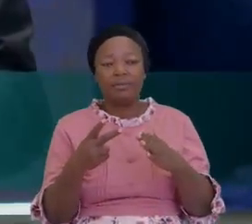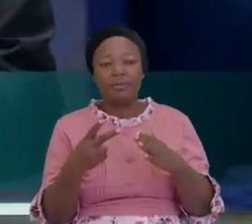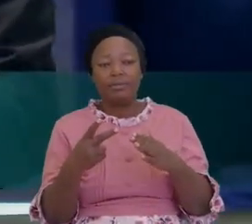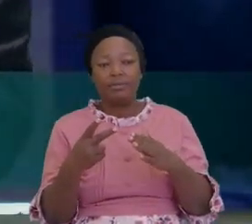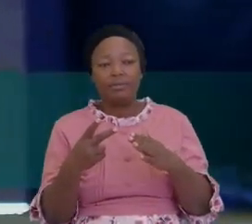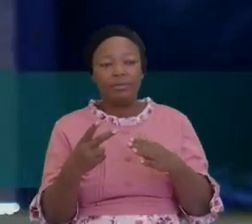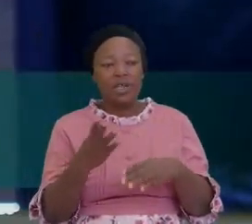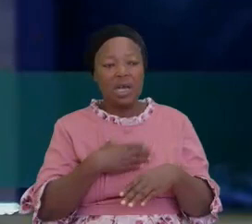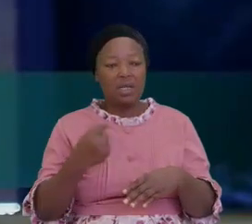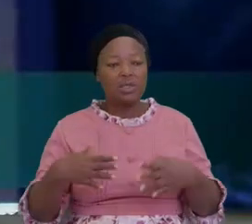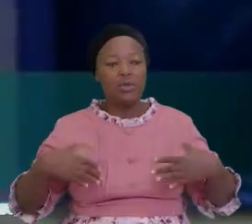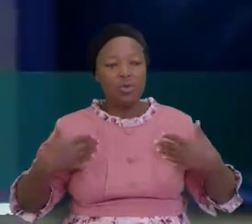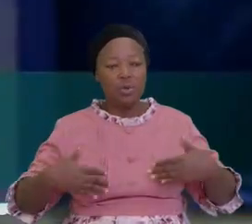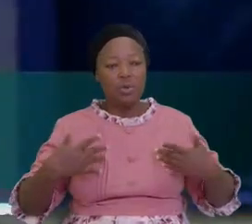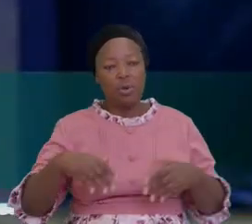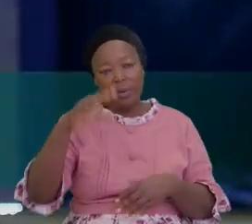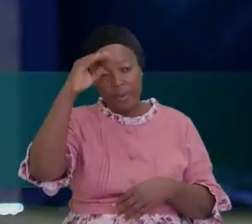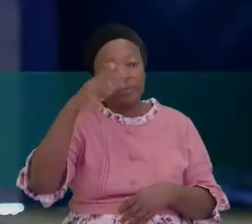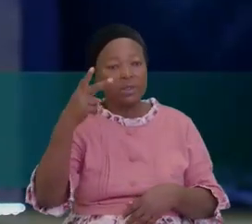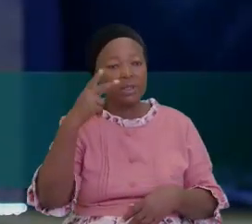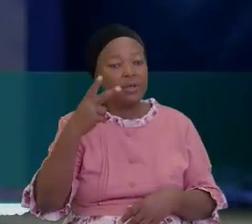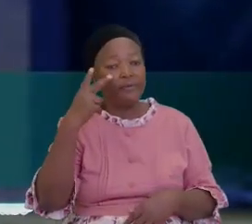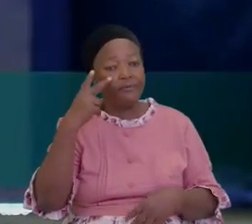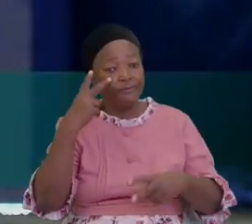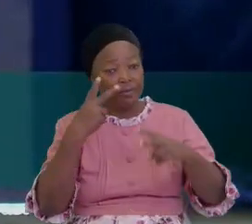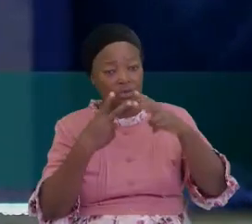and your young men shall see visions,